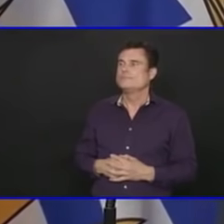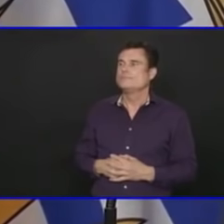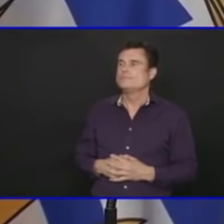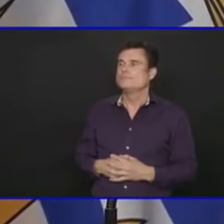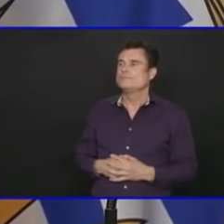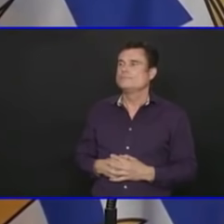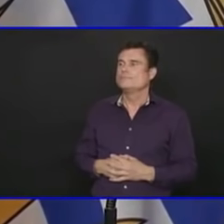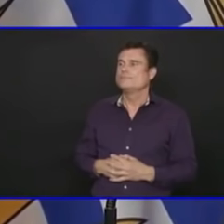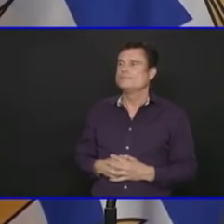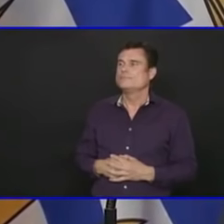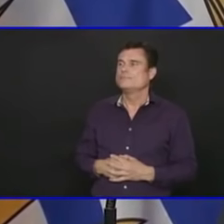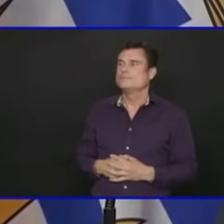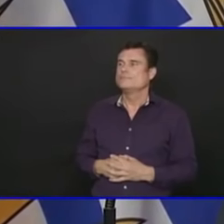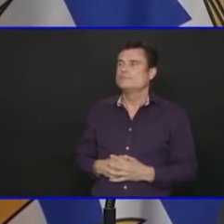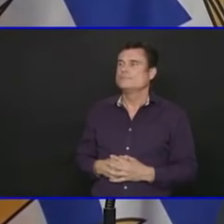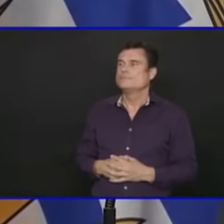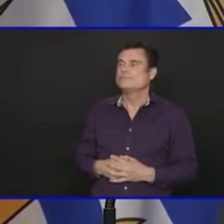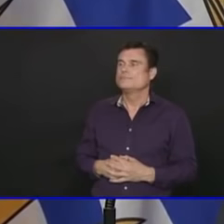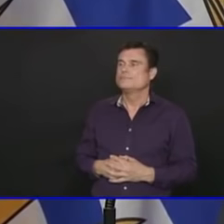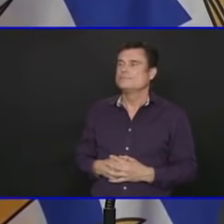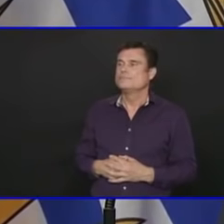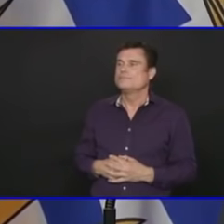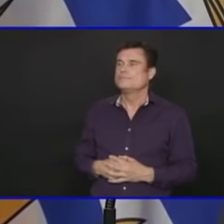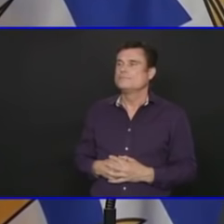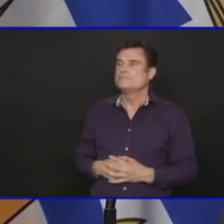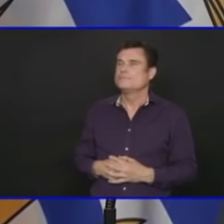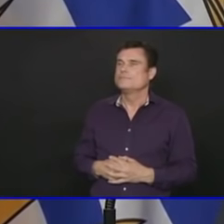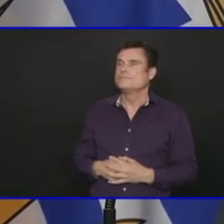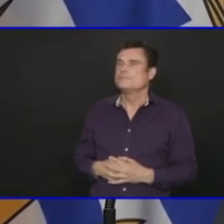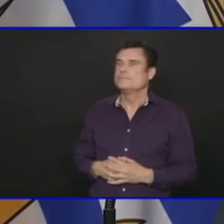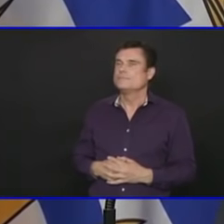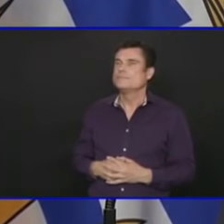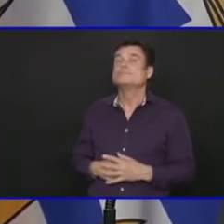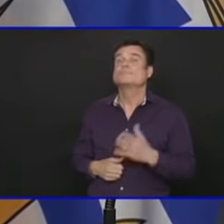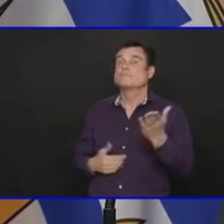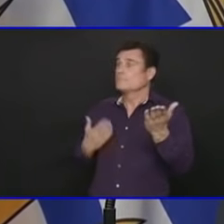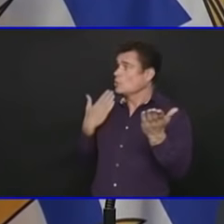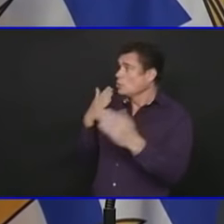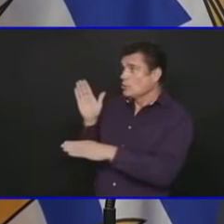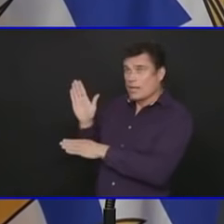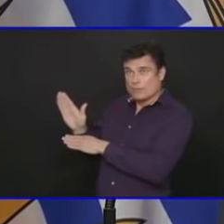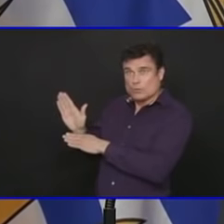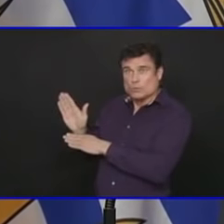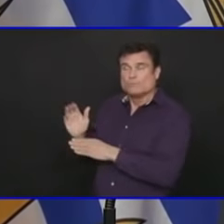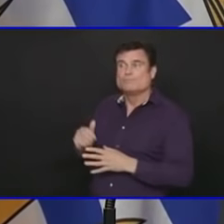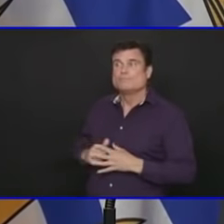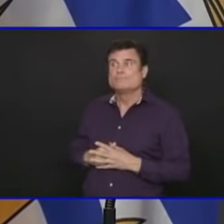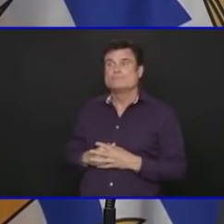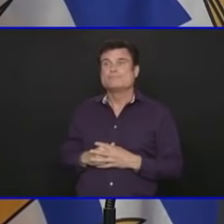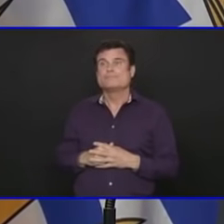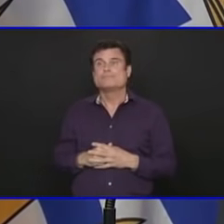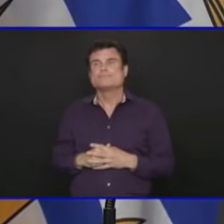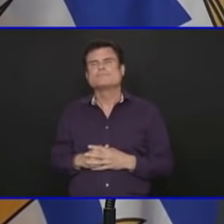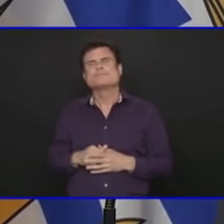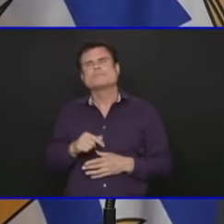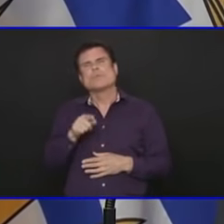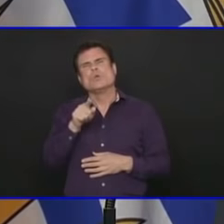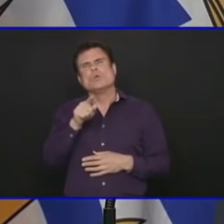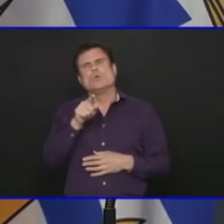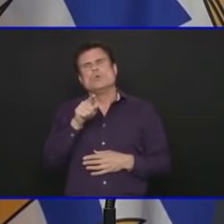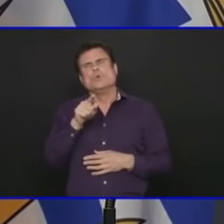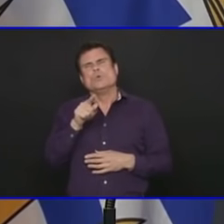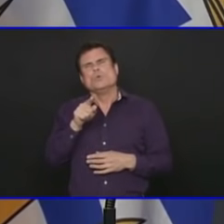Good afternoon, Dr. Henry. You say we could go from 30% to 60% and call that manageable. I'm just wondering